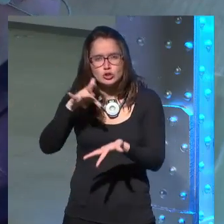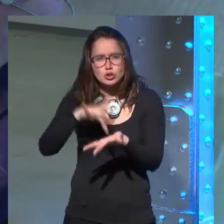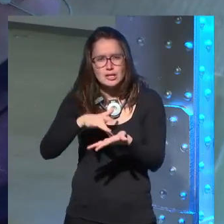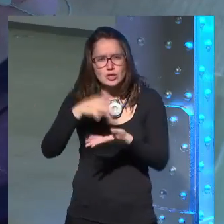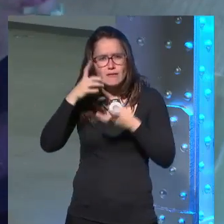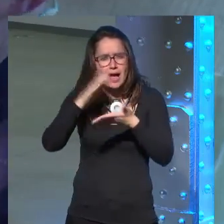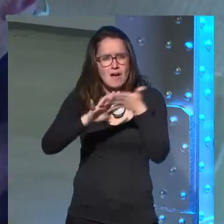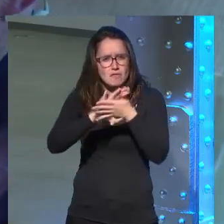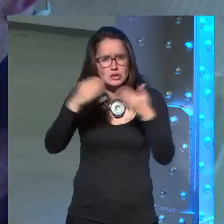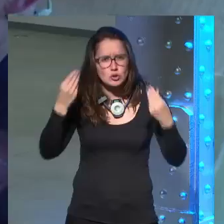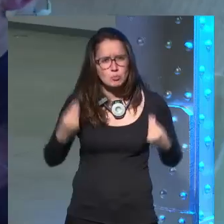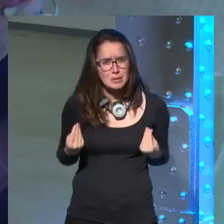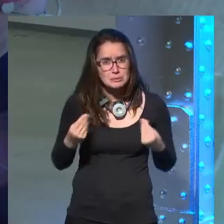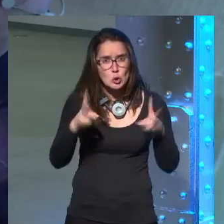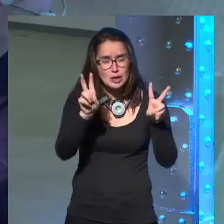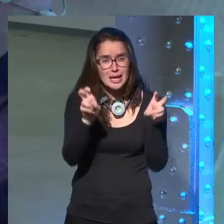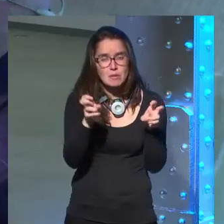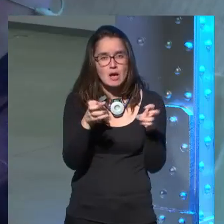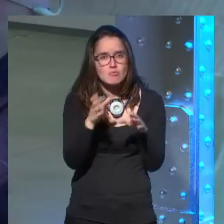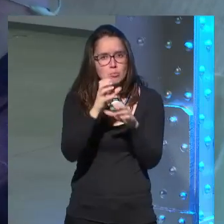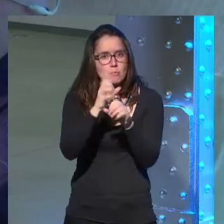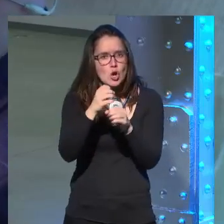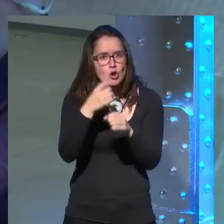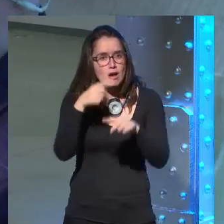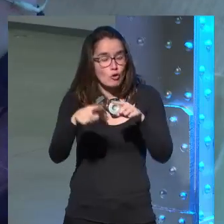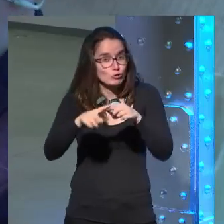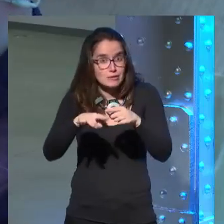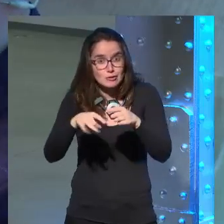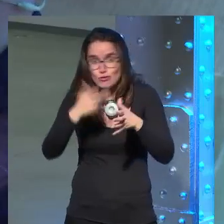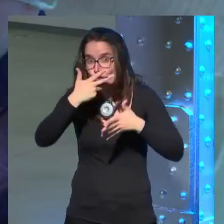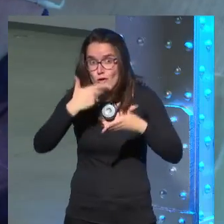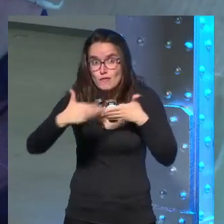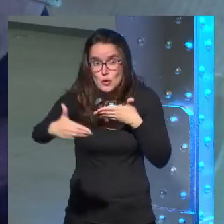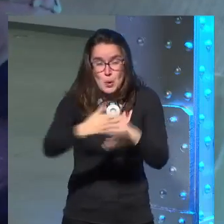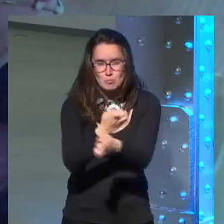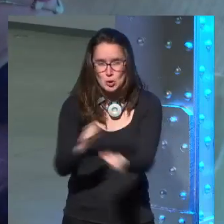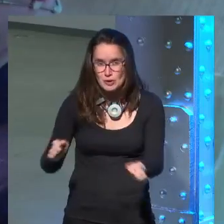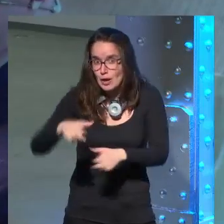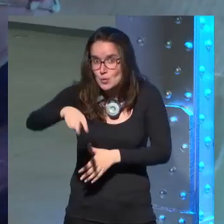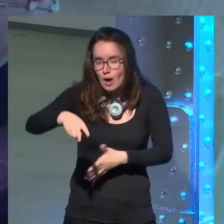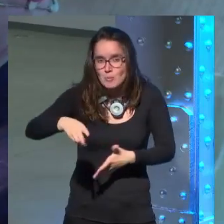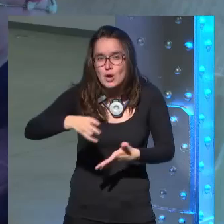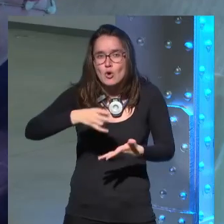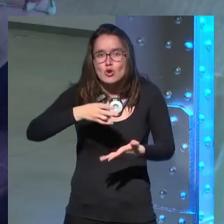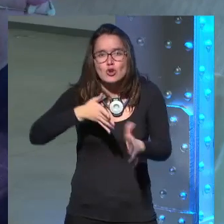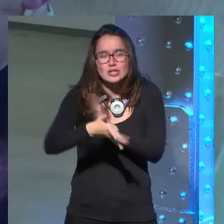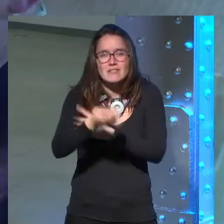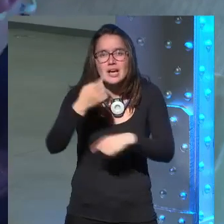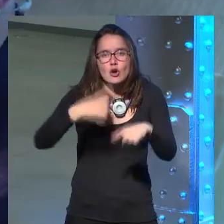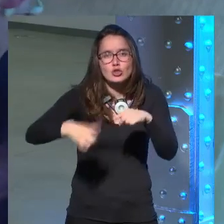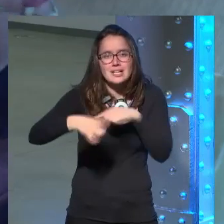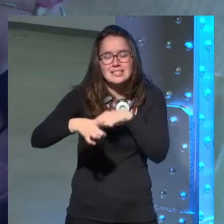a lot of things that we will never know, but that they aren't essentially things that we can't know. I mean,